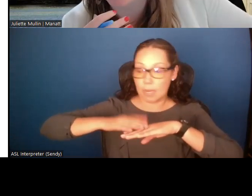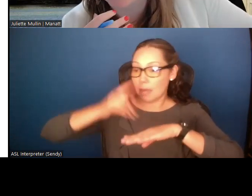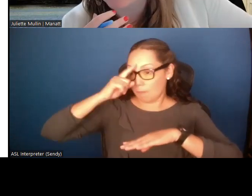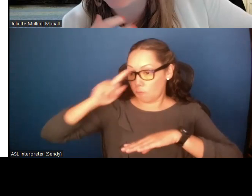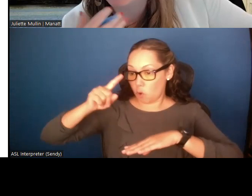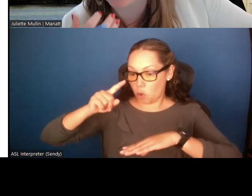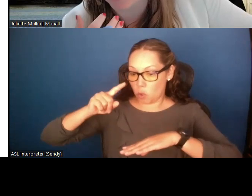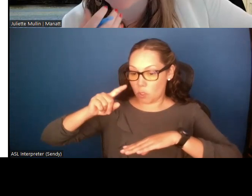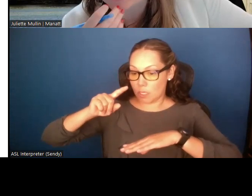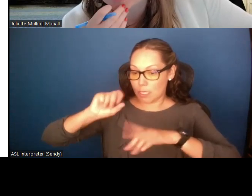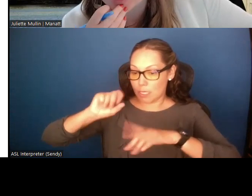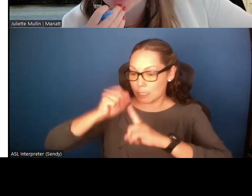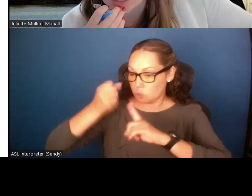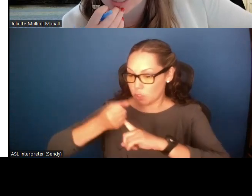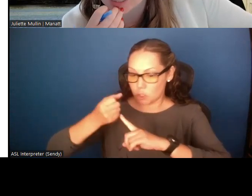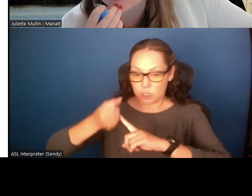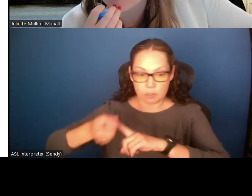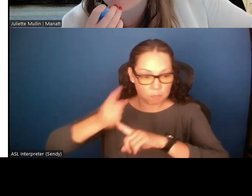case of crisis, in a moment of crisis,